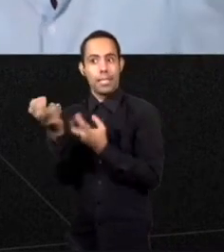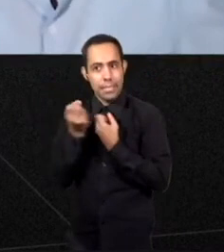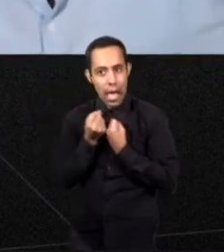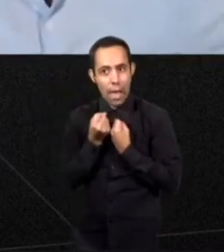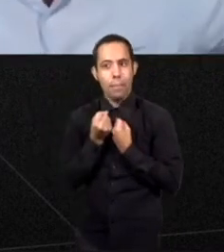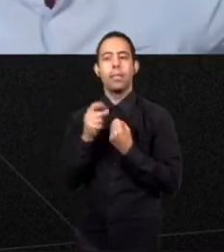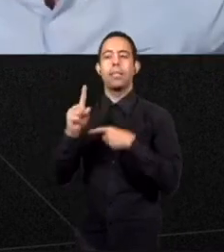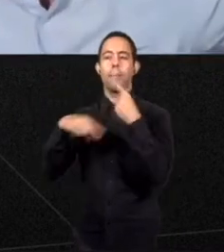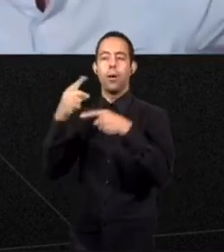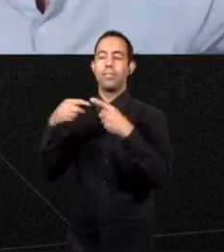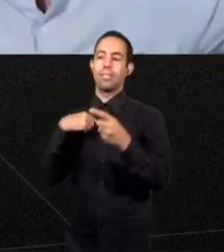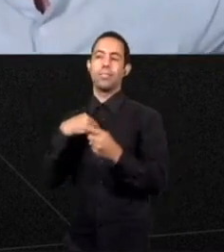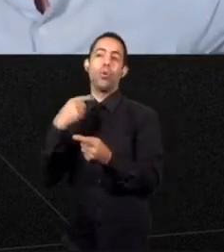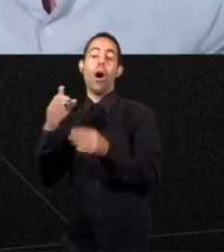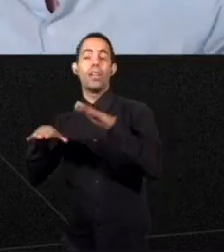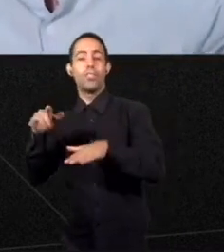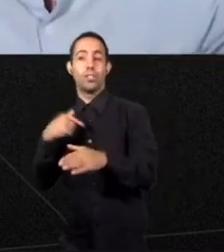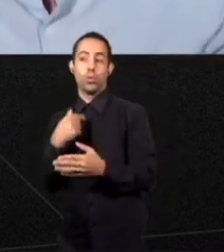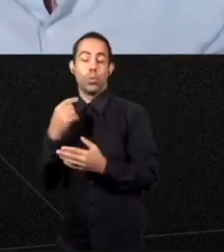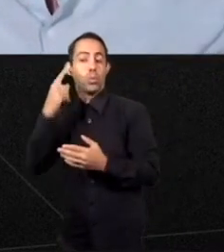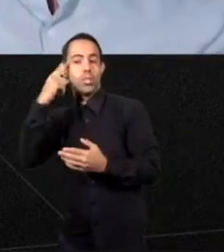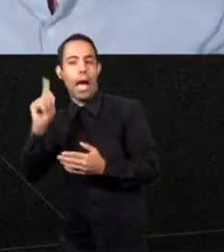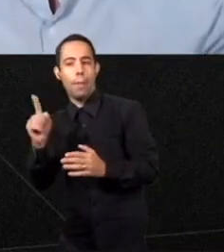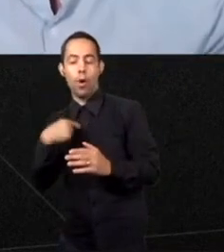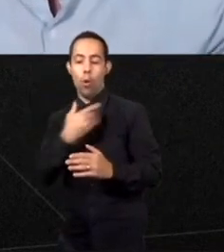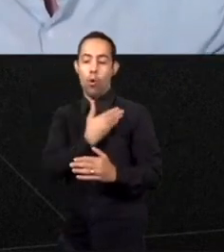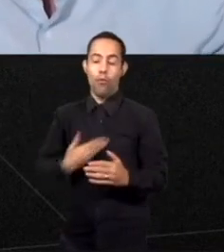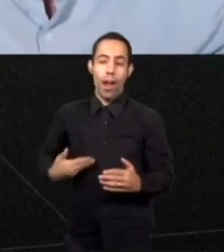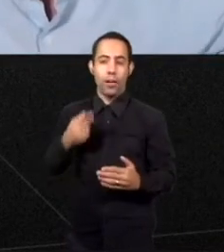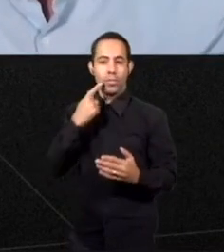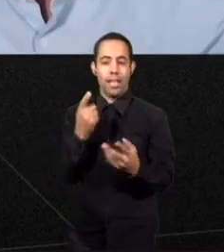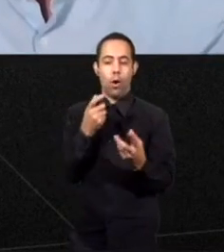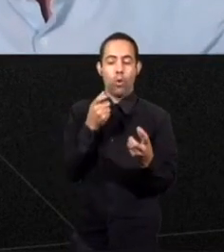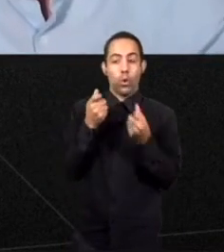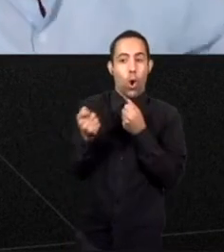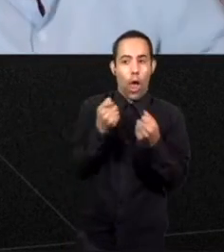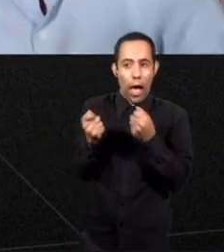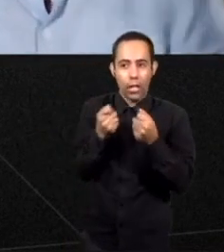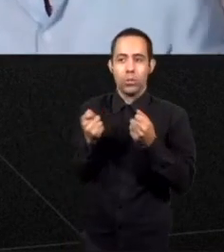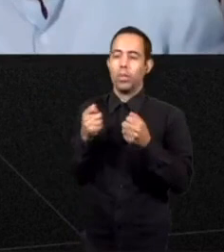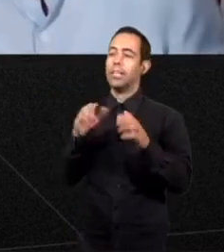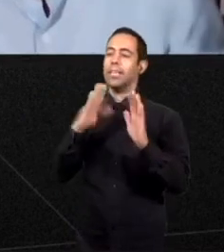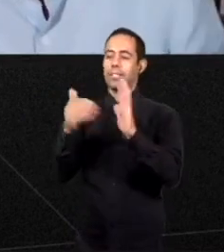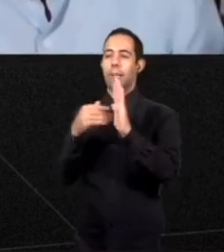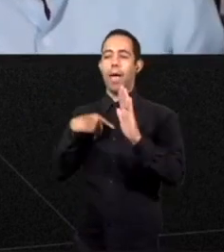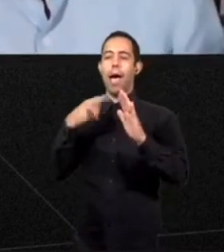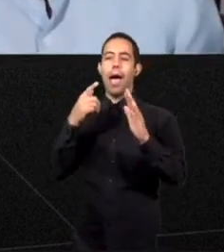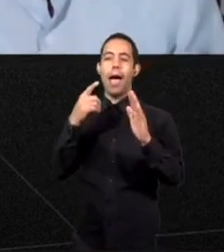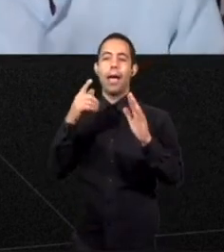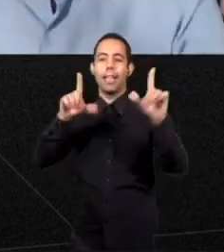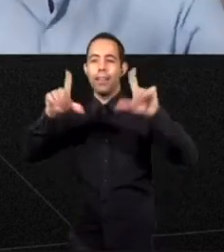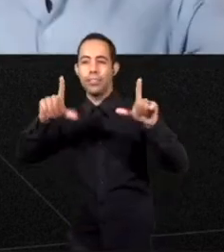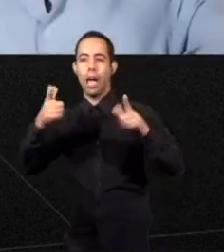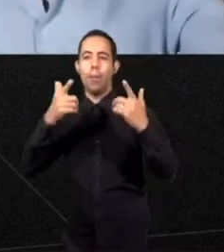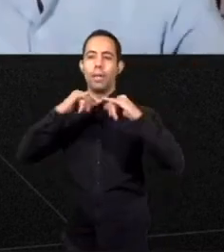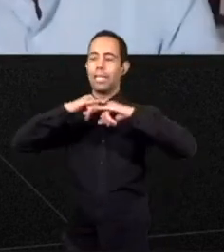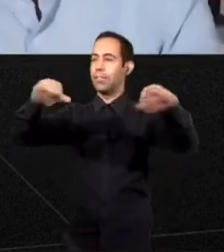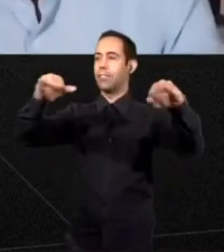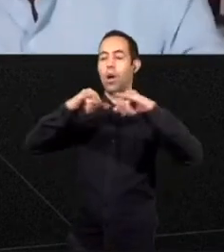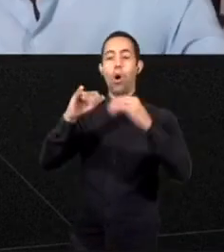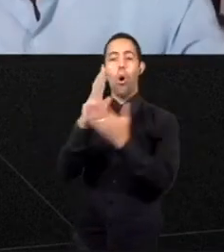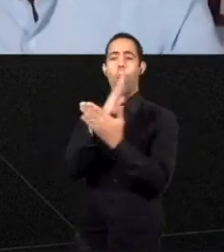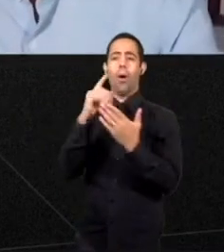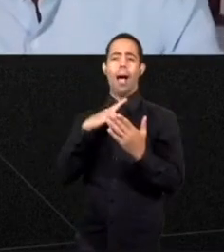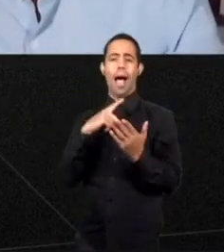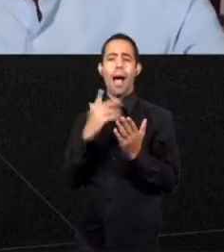because the government is controlling all the newspapers, all the radio, all the television, so I'm not sure if I'm getting the truth